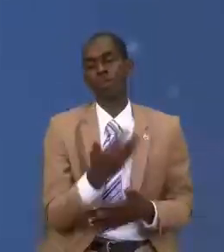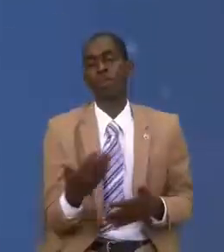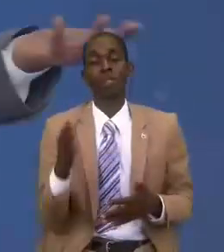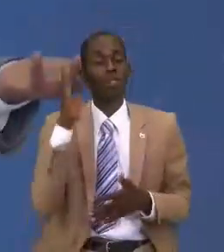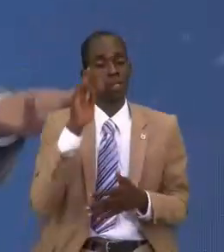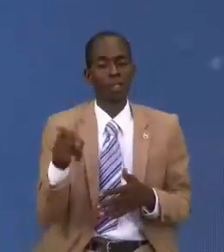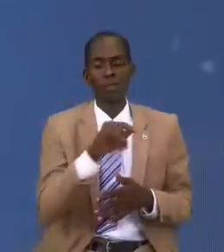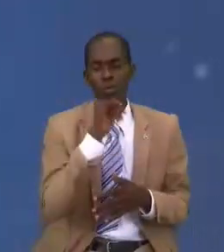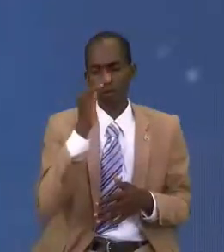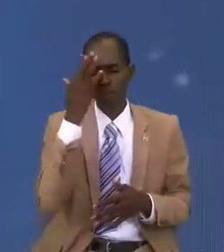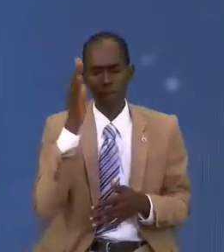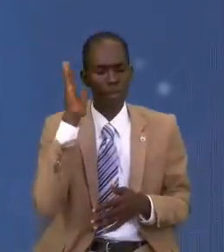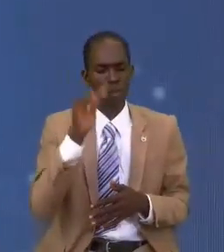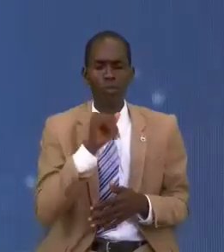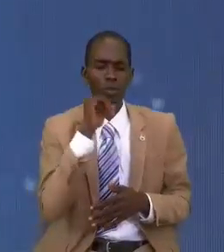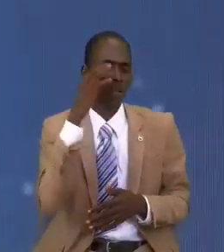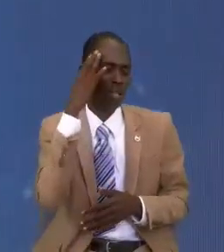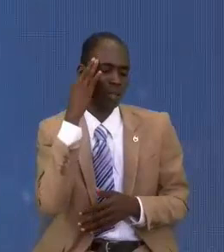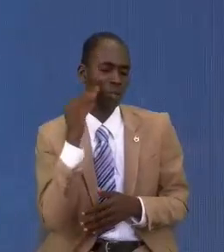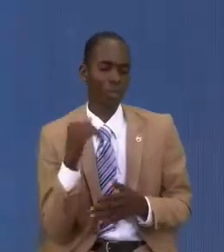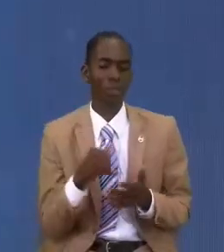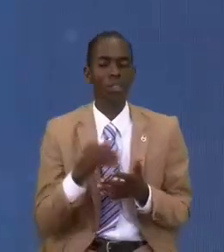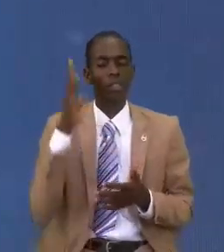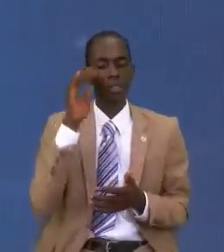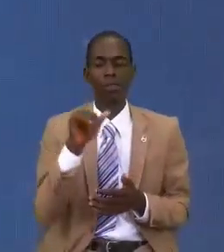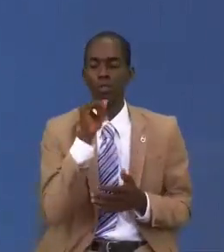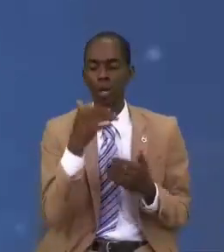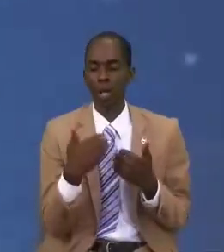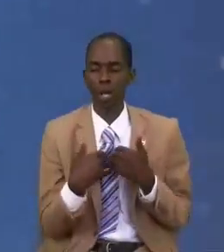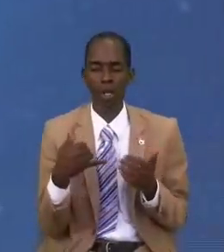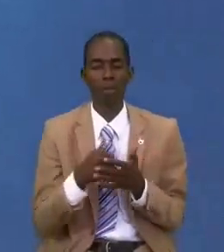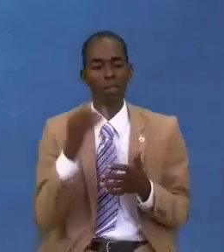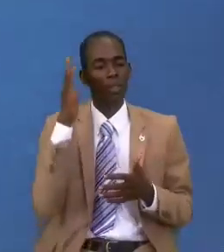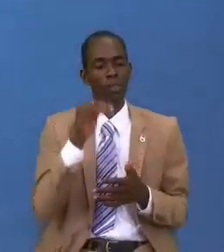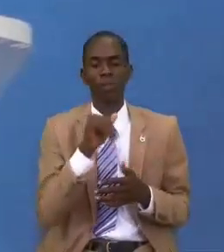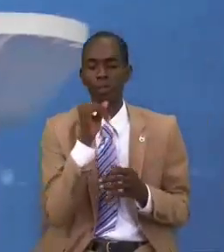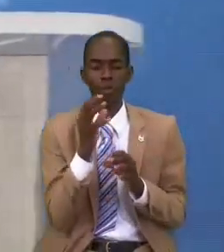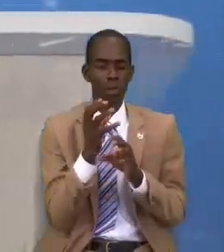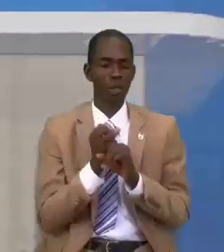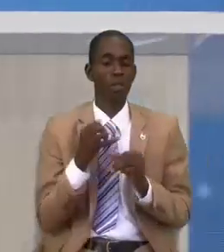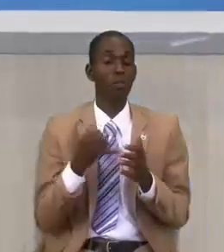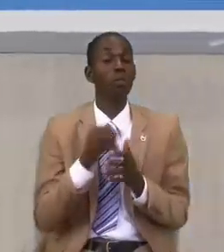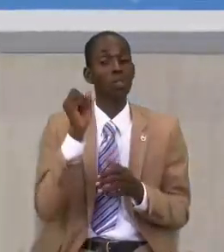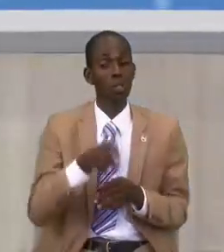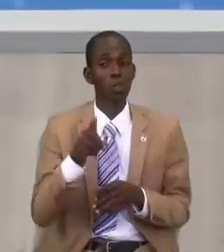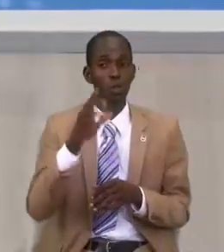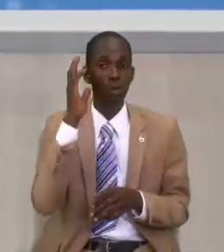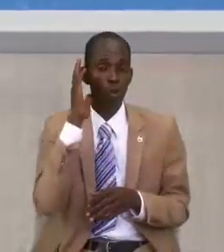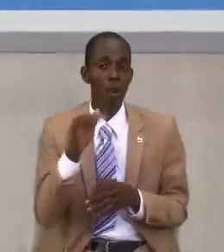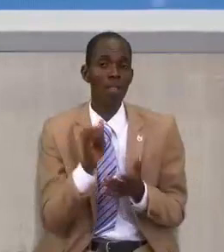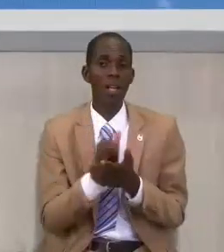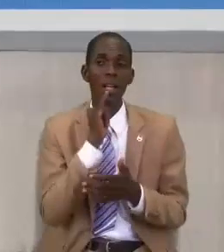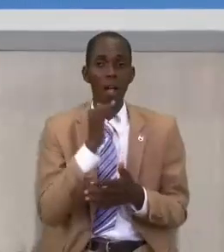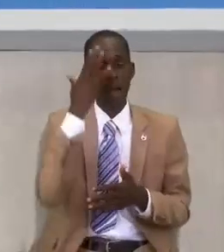not have it? Shall ye not obtain it? Yes, you will. That's why we're praying now to a God in heaven